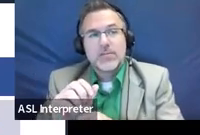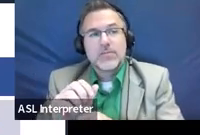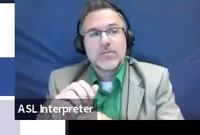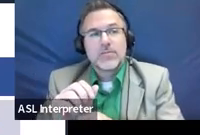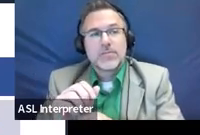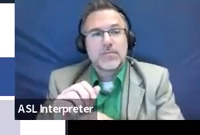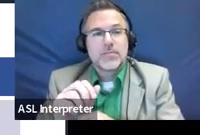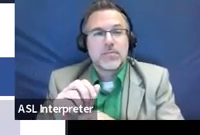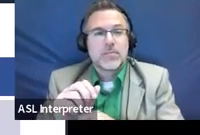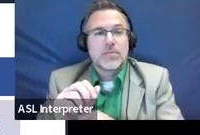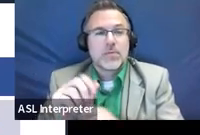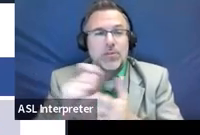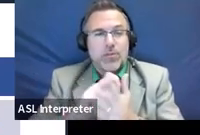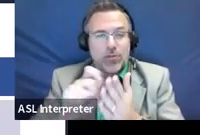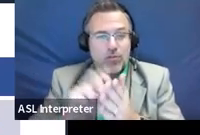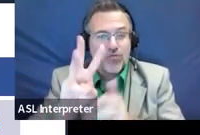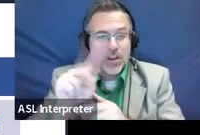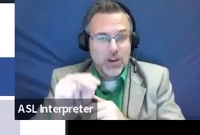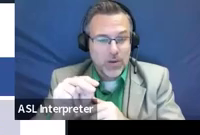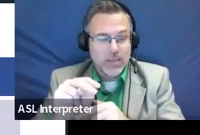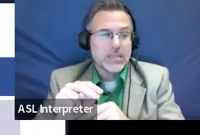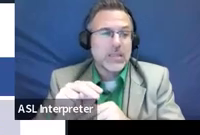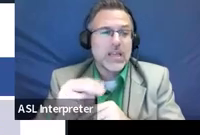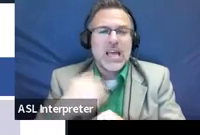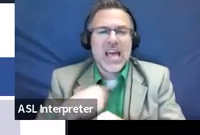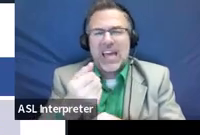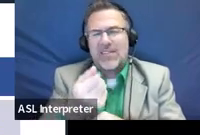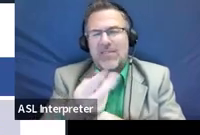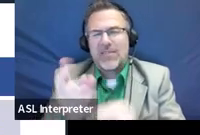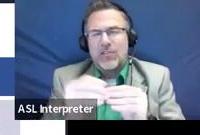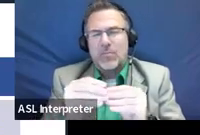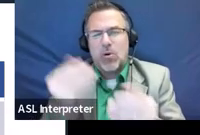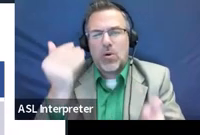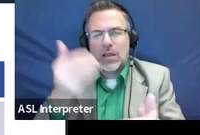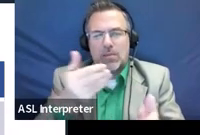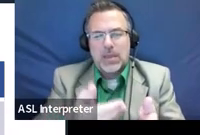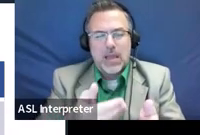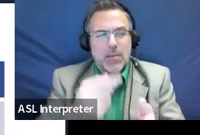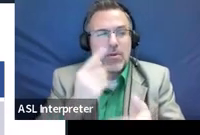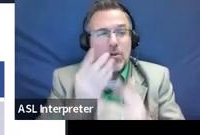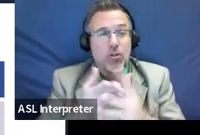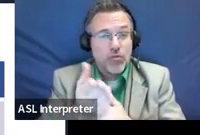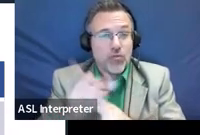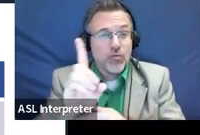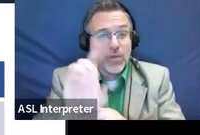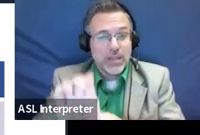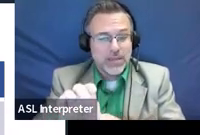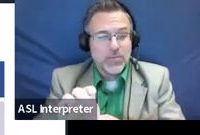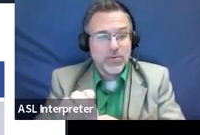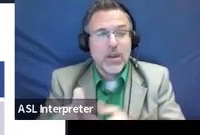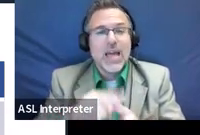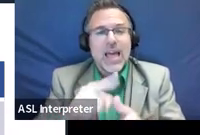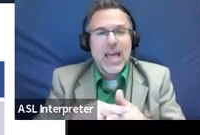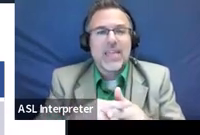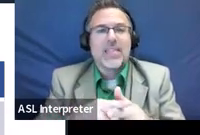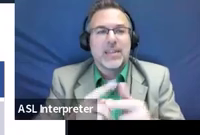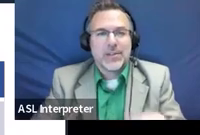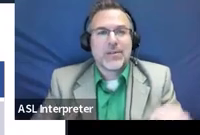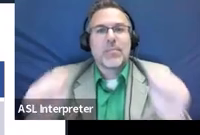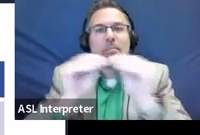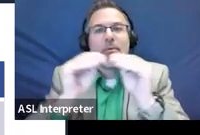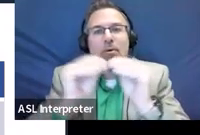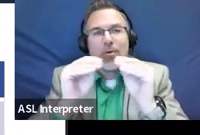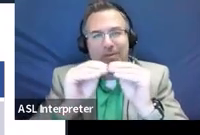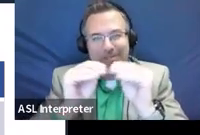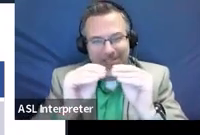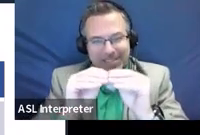written notice. We have a few more coming up through December. And then we do even more on the second, on the